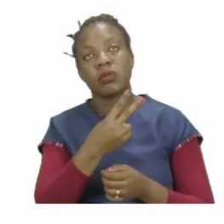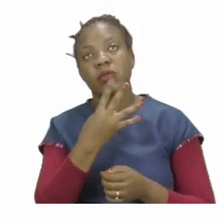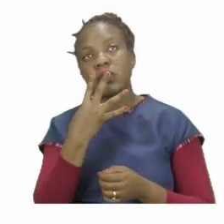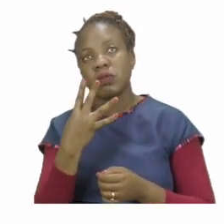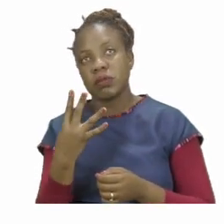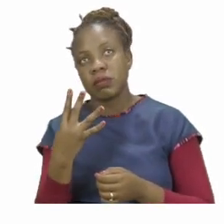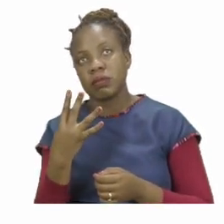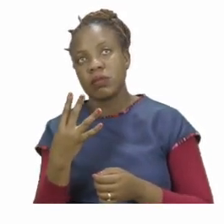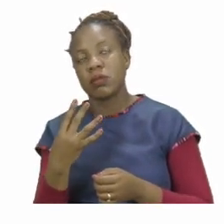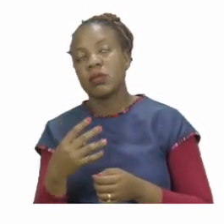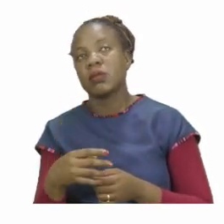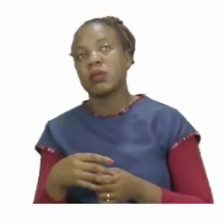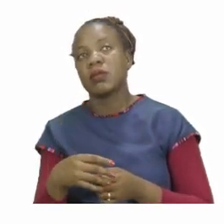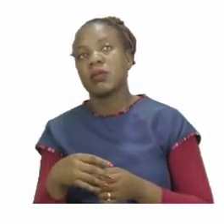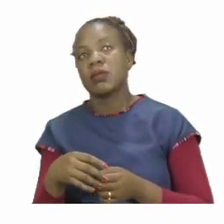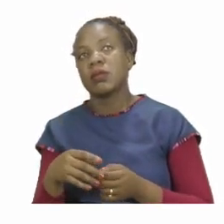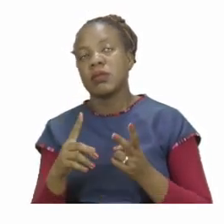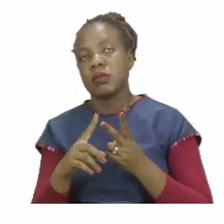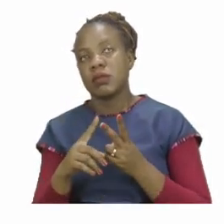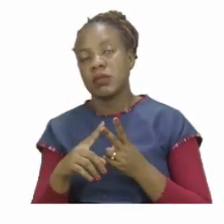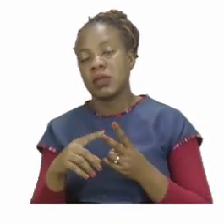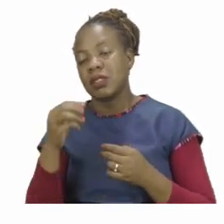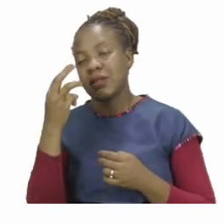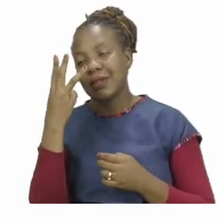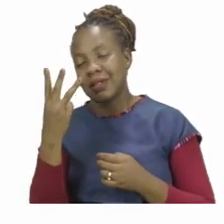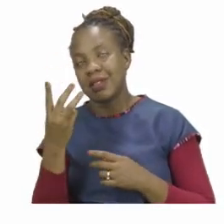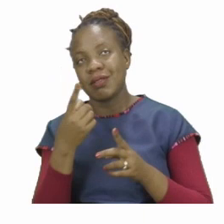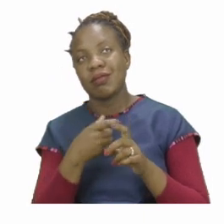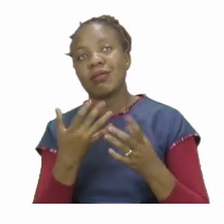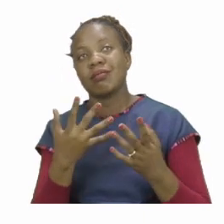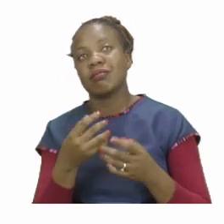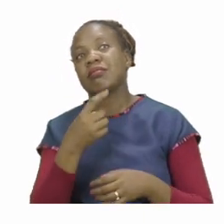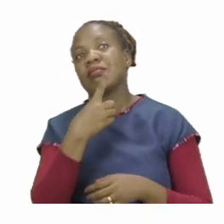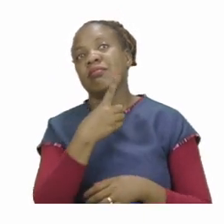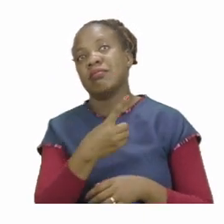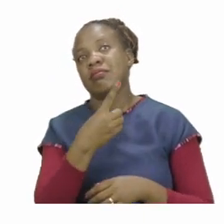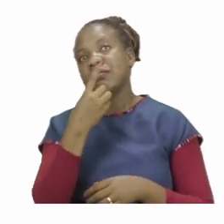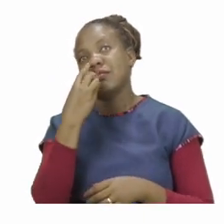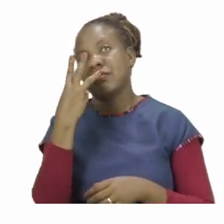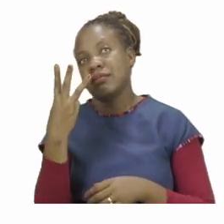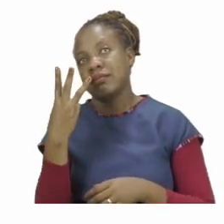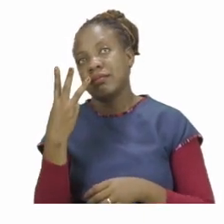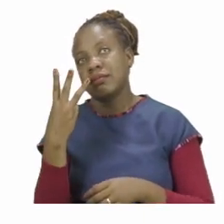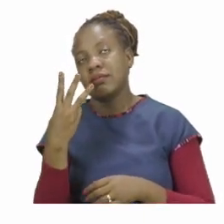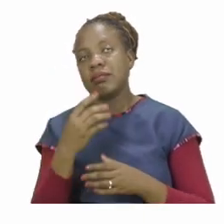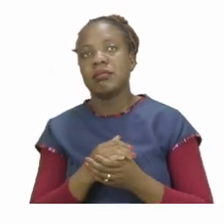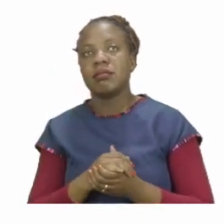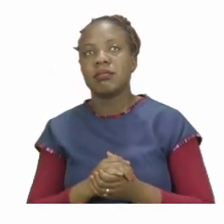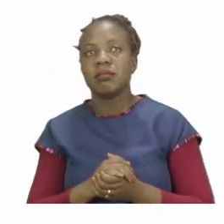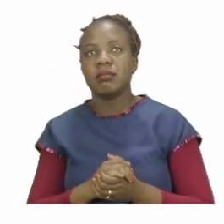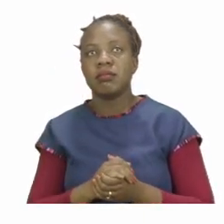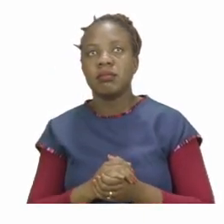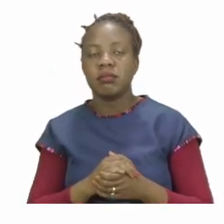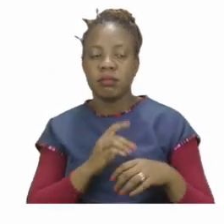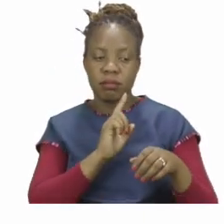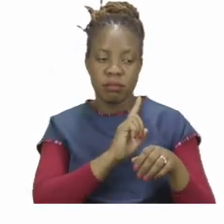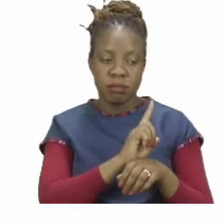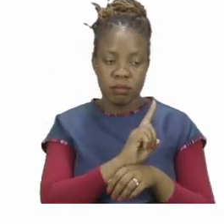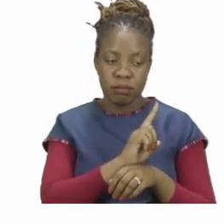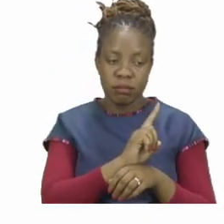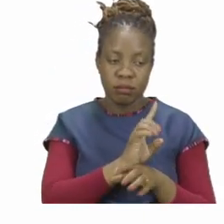the 3 from 13. So then you add your tens and then you add